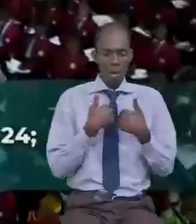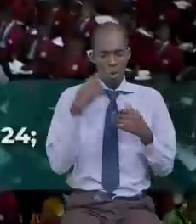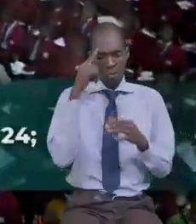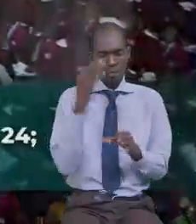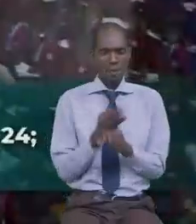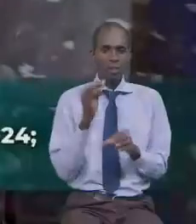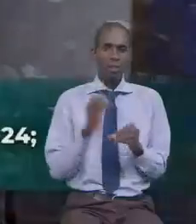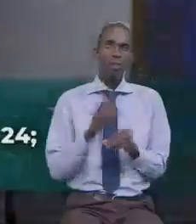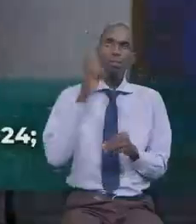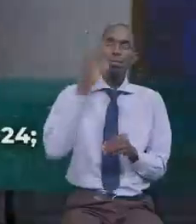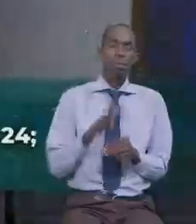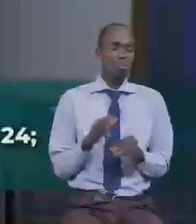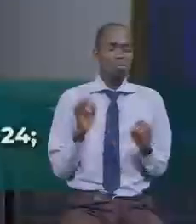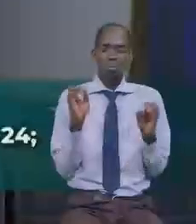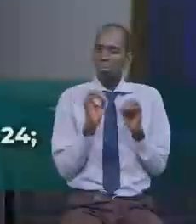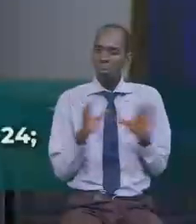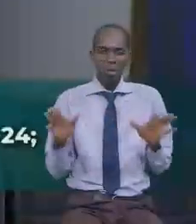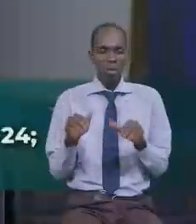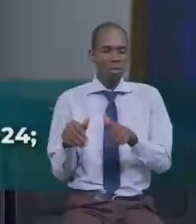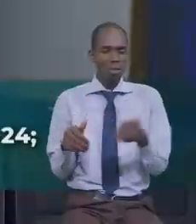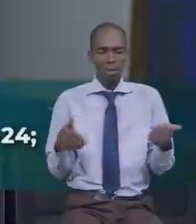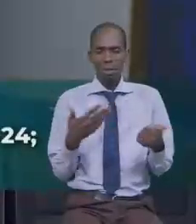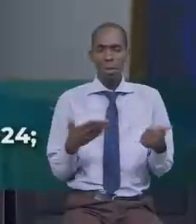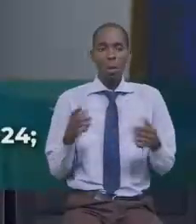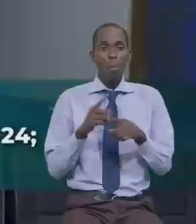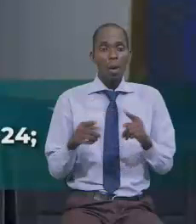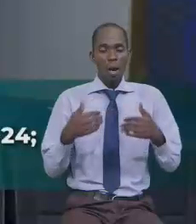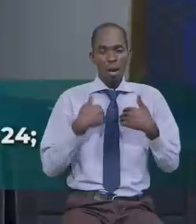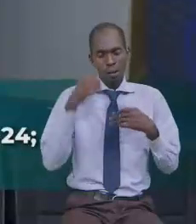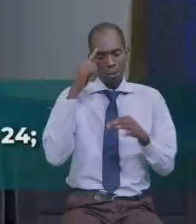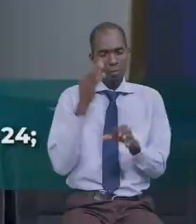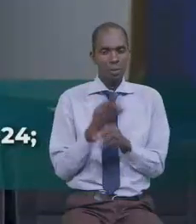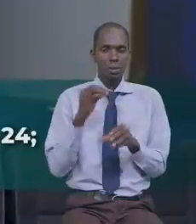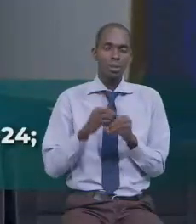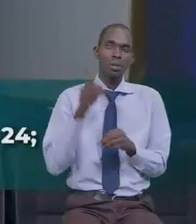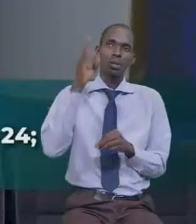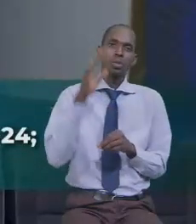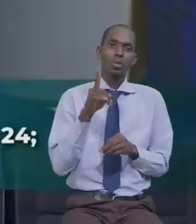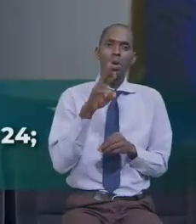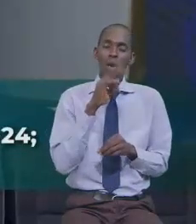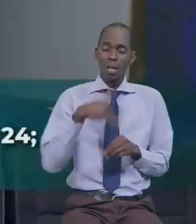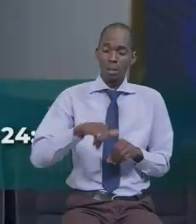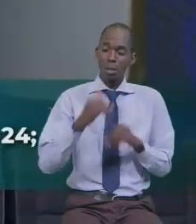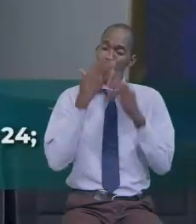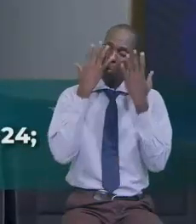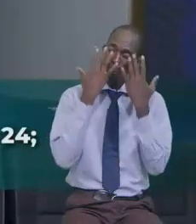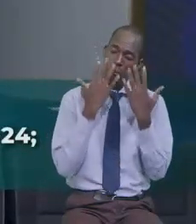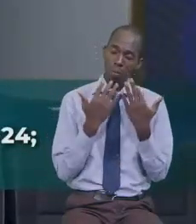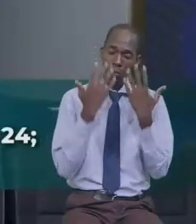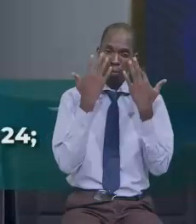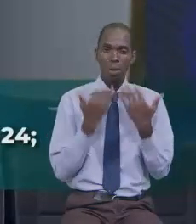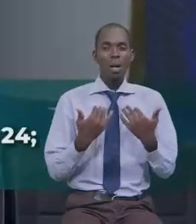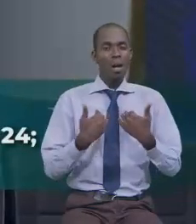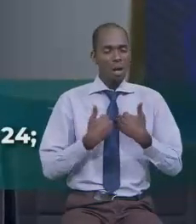Mountain is there. Have faith in God. The tears are flowing in your eyes. Have faith in God.